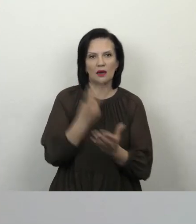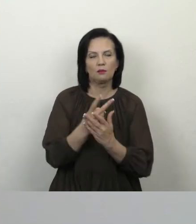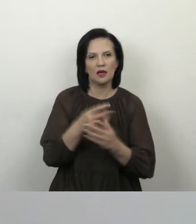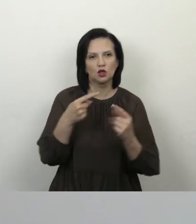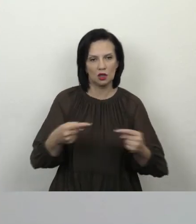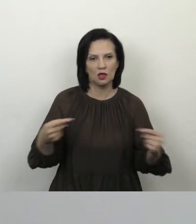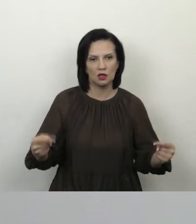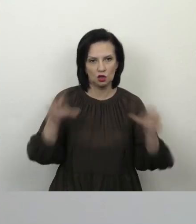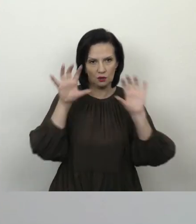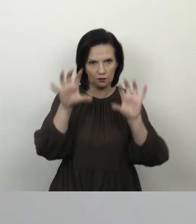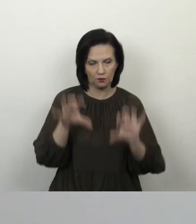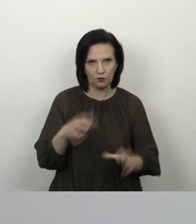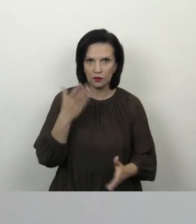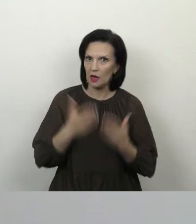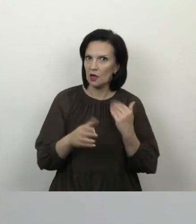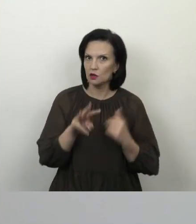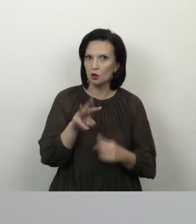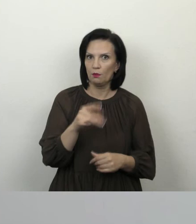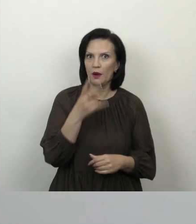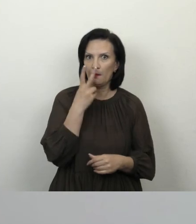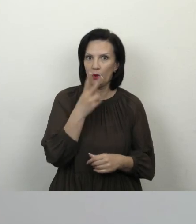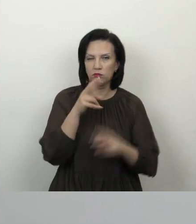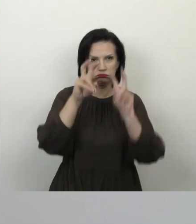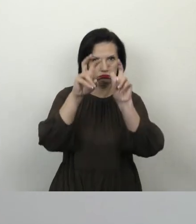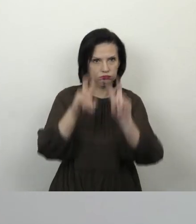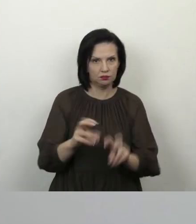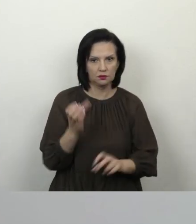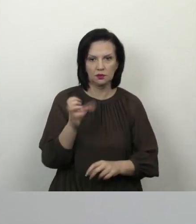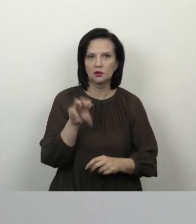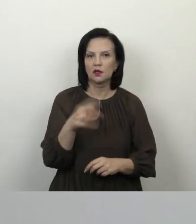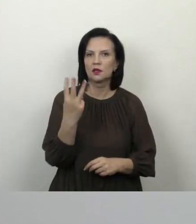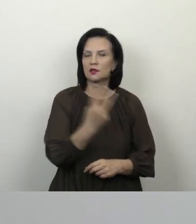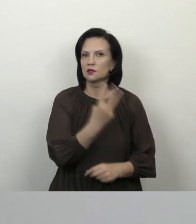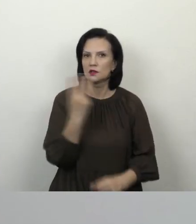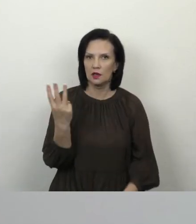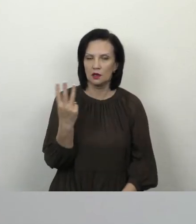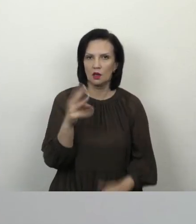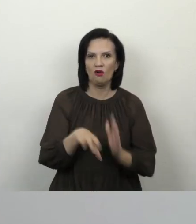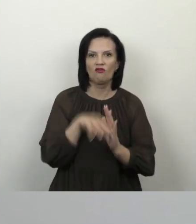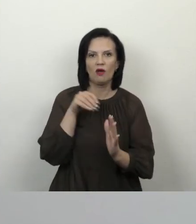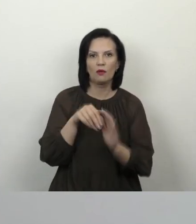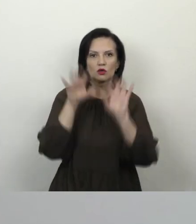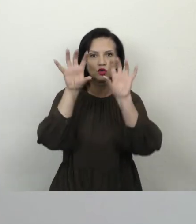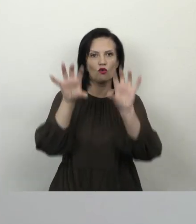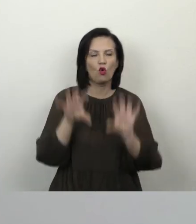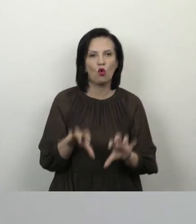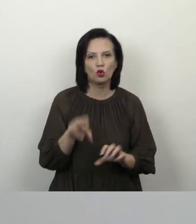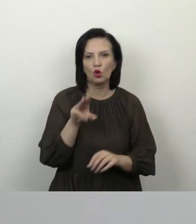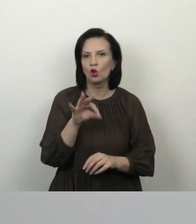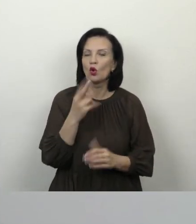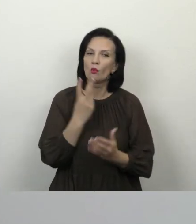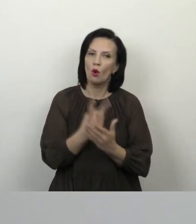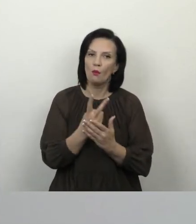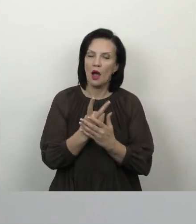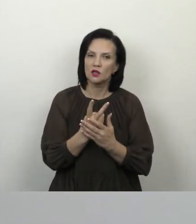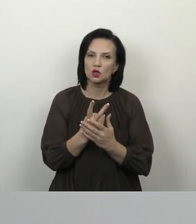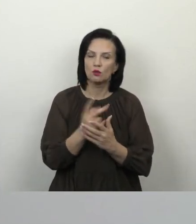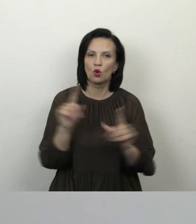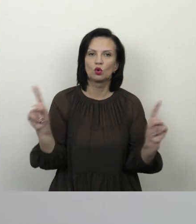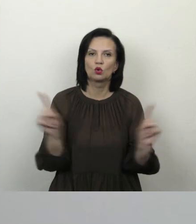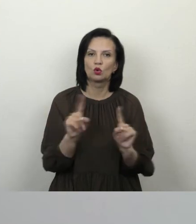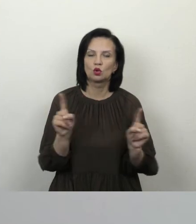according to other laws as well. If we analyze Article 33 of the election code, we would